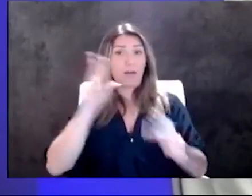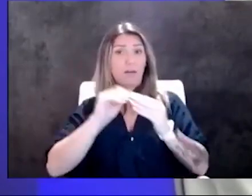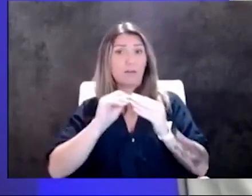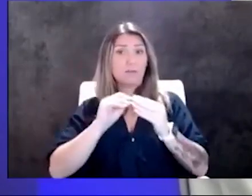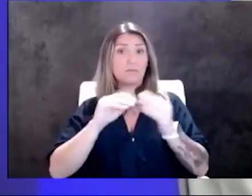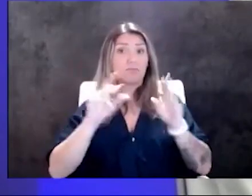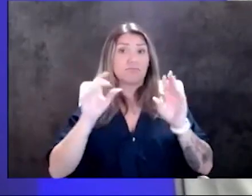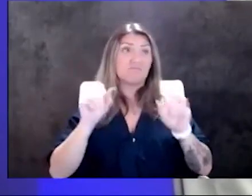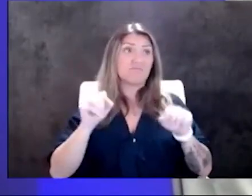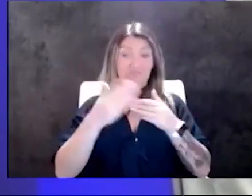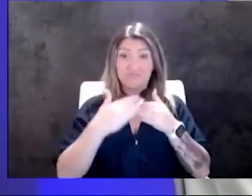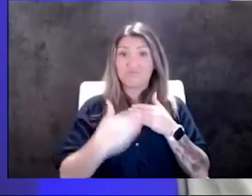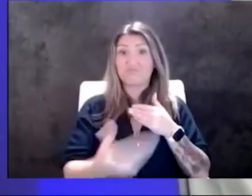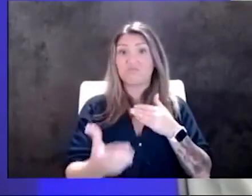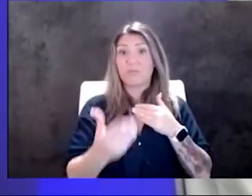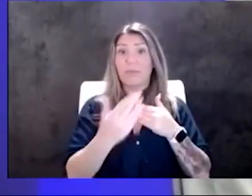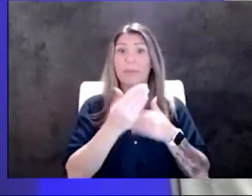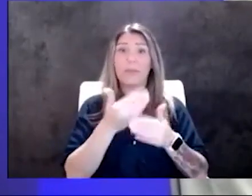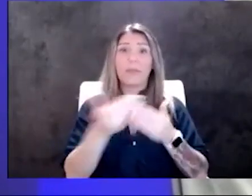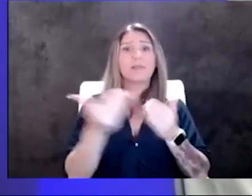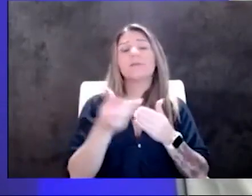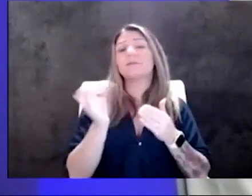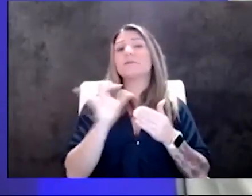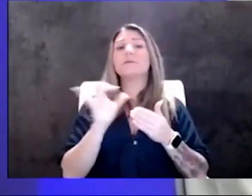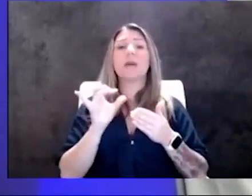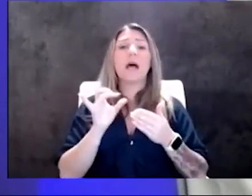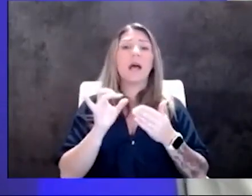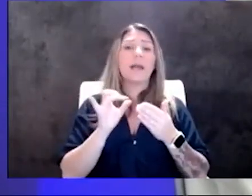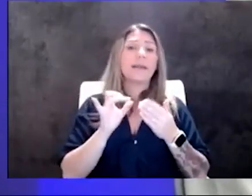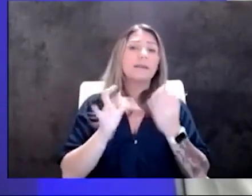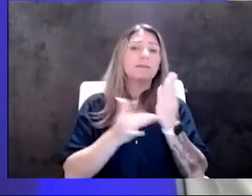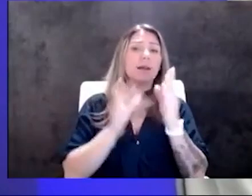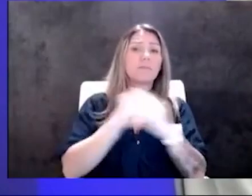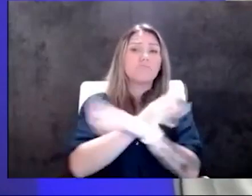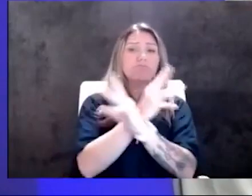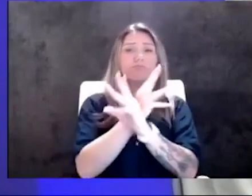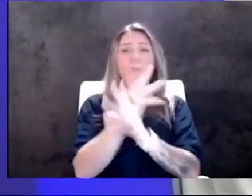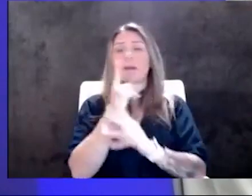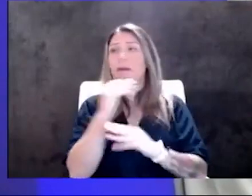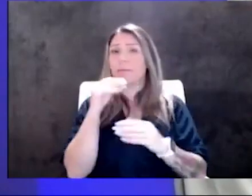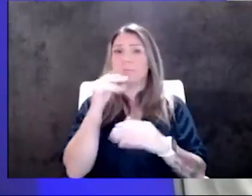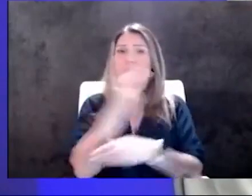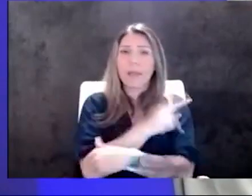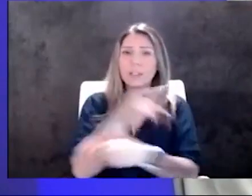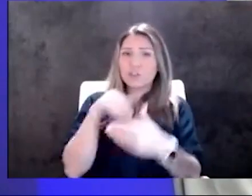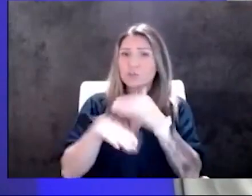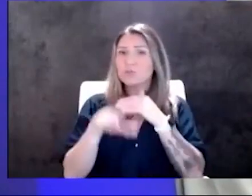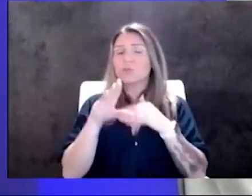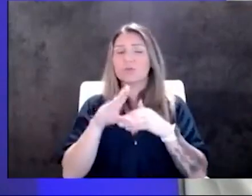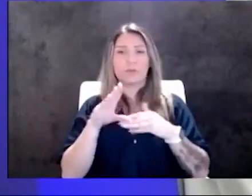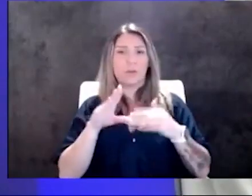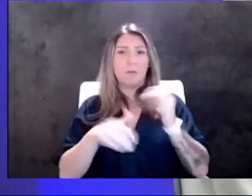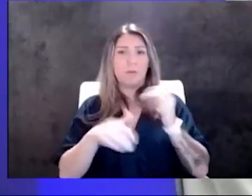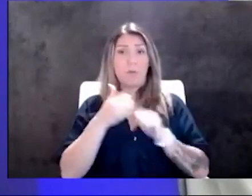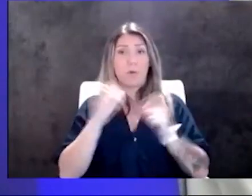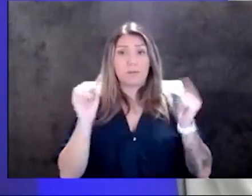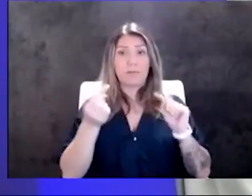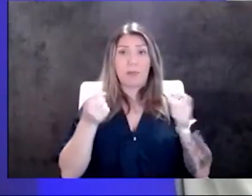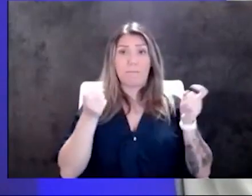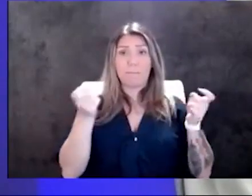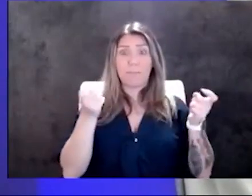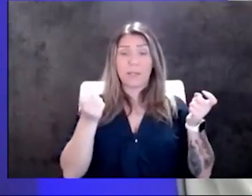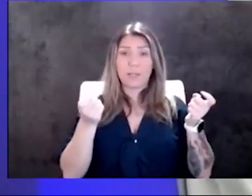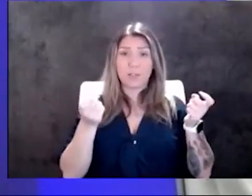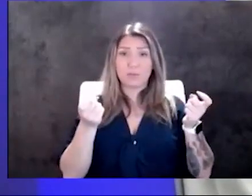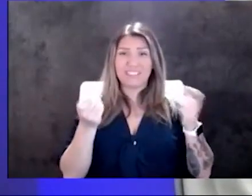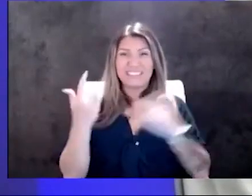forward, things like telemedicine and being able to have patients come in. The nice thing about most of the pain management that we perform, it's usually done in an outpatient